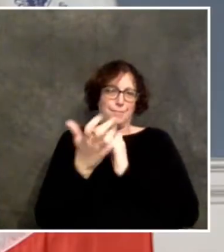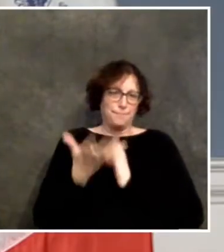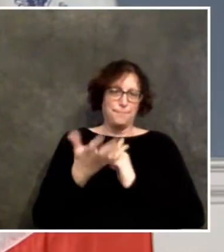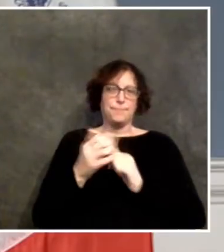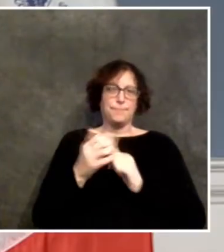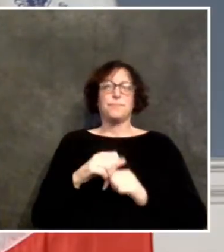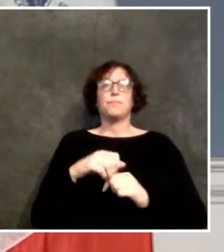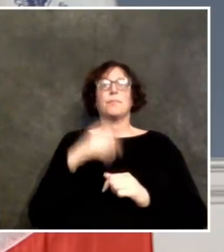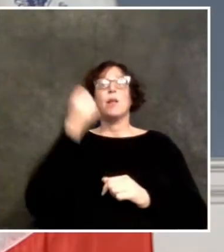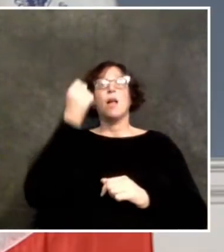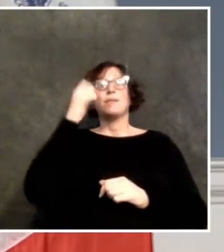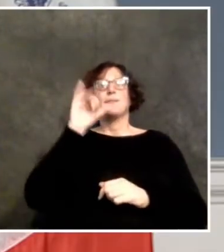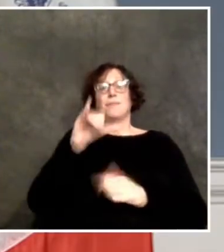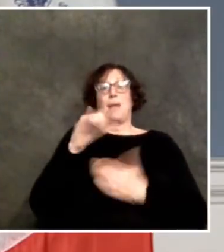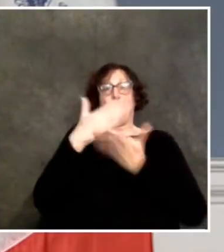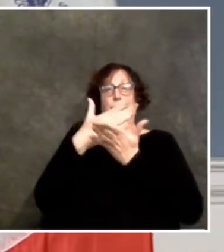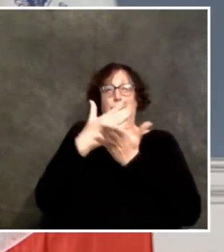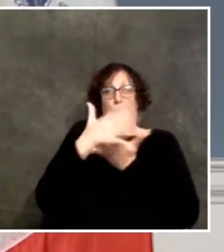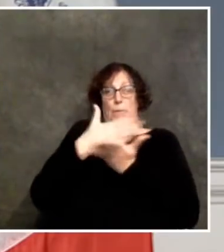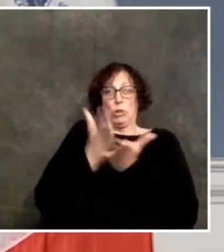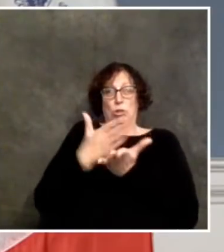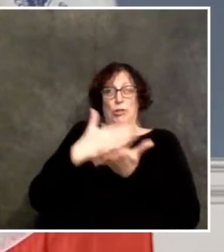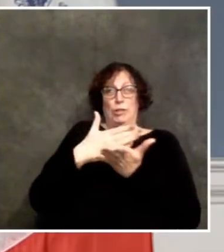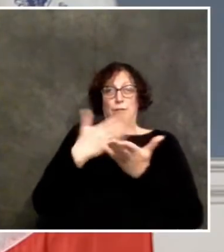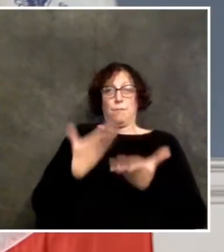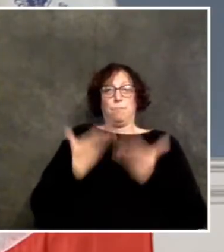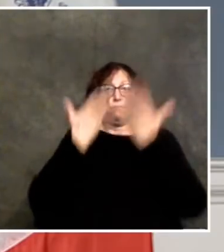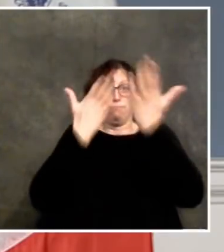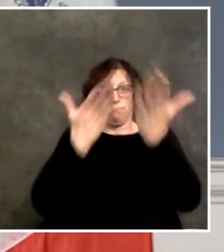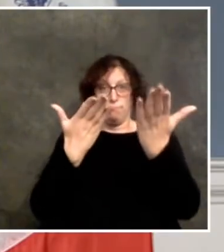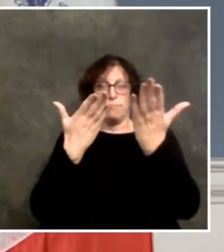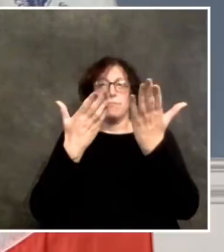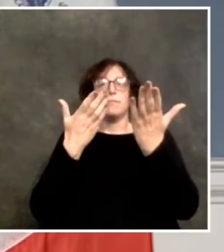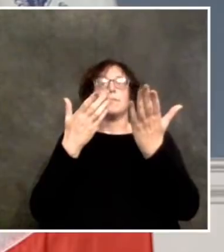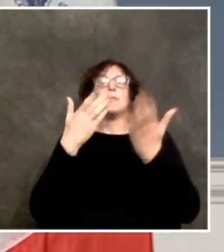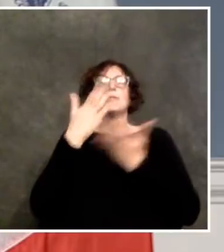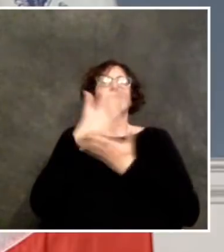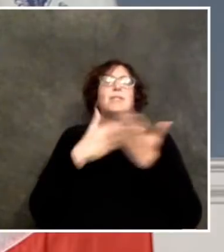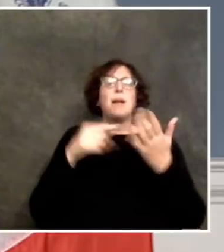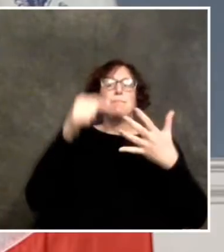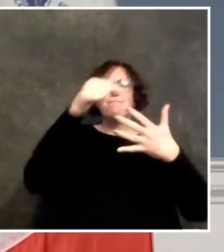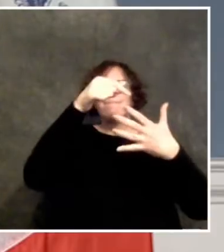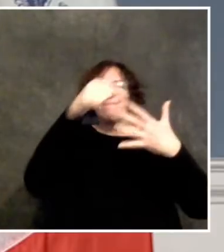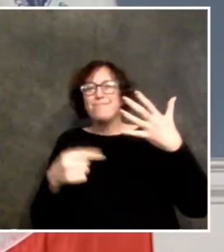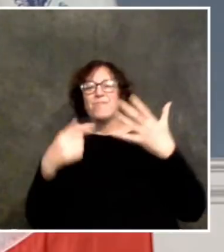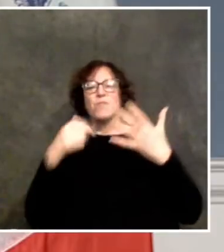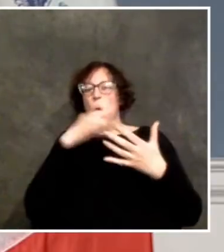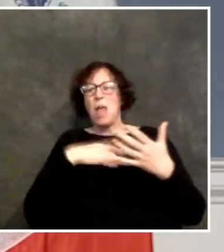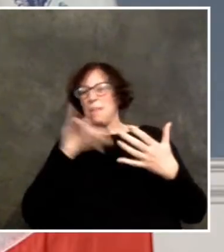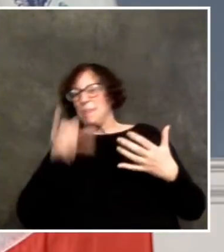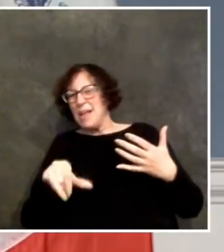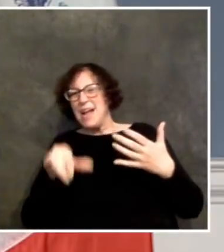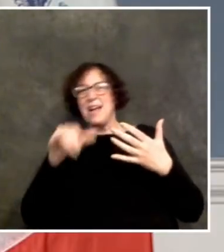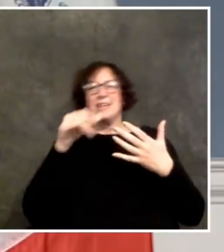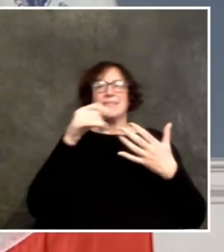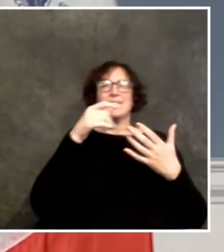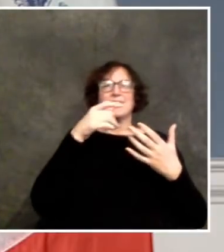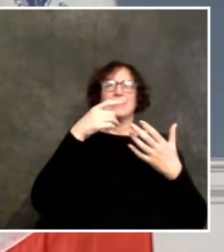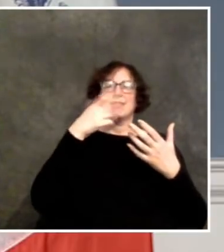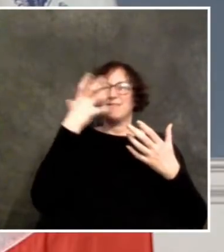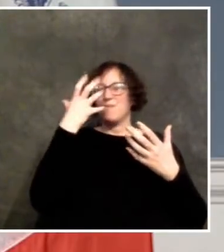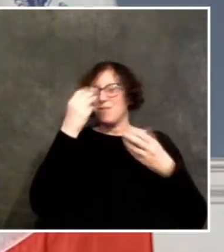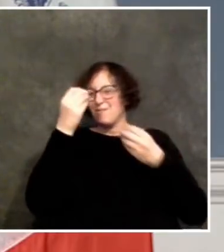still toting them up, but, we don't have another $100 million to give, for example,